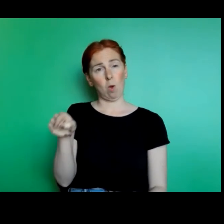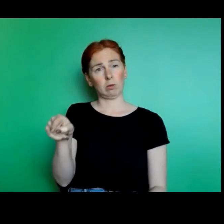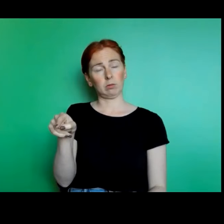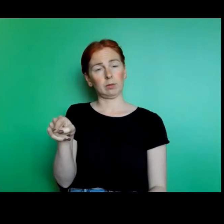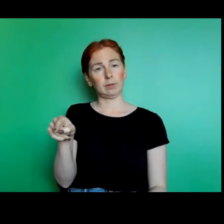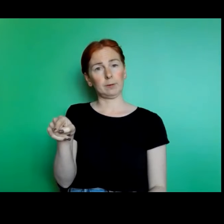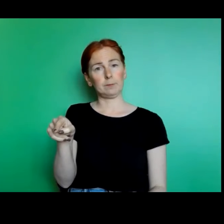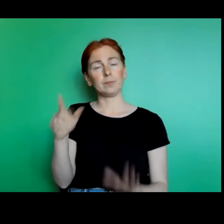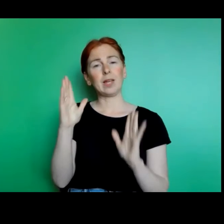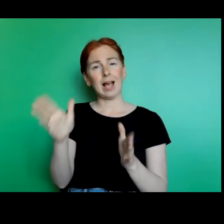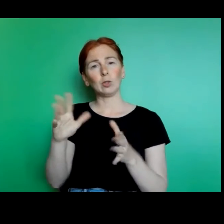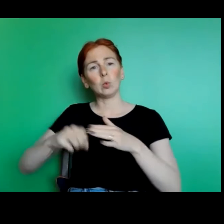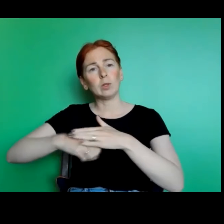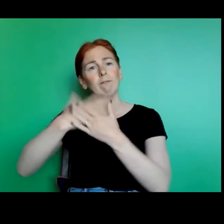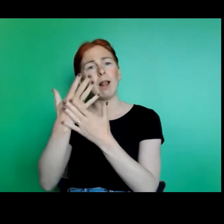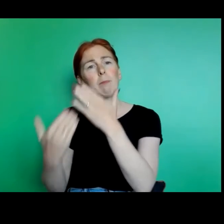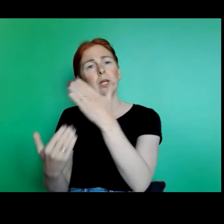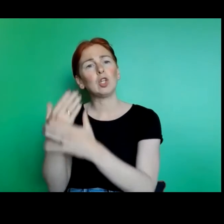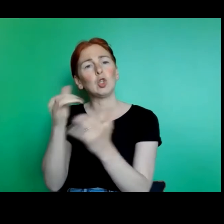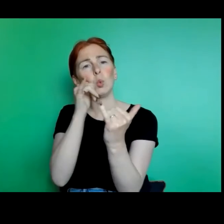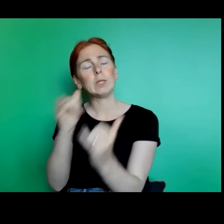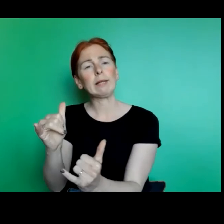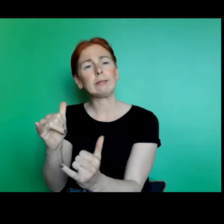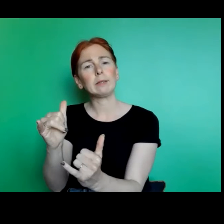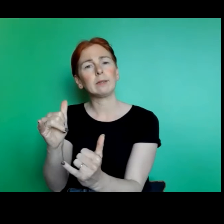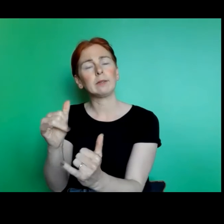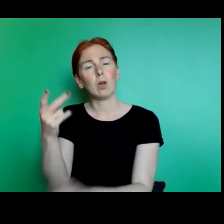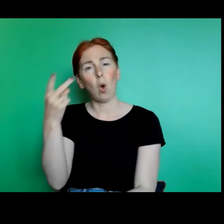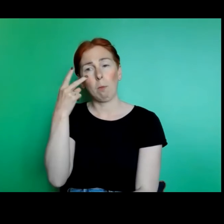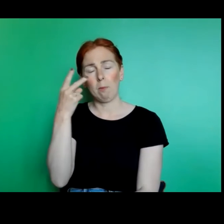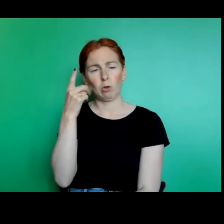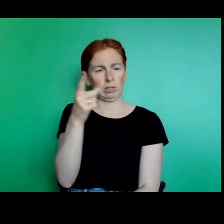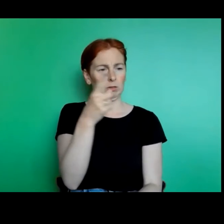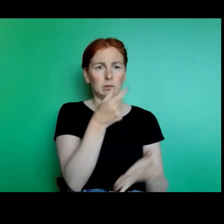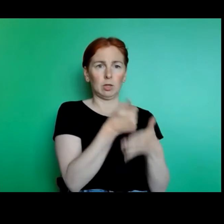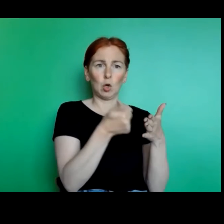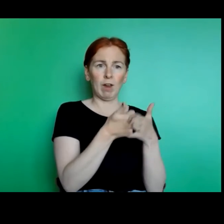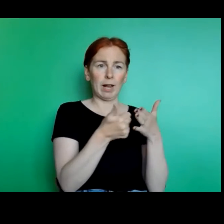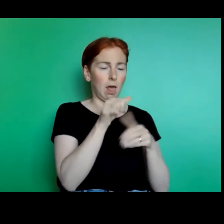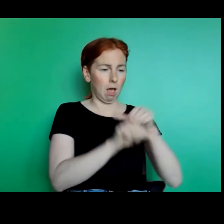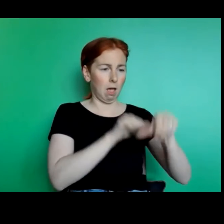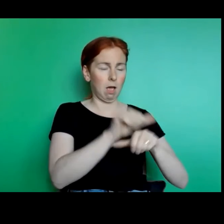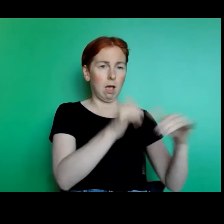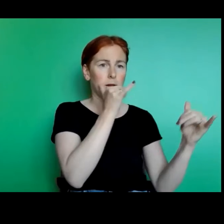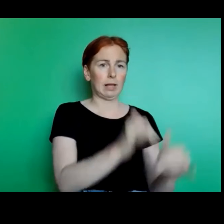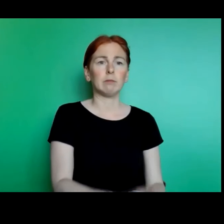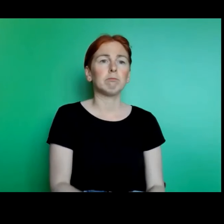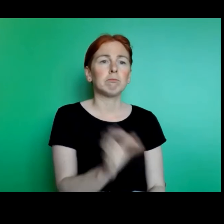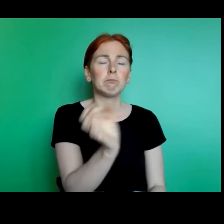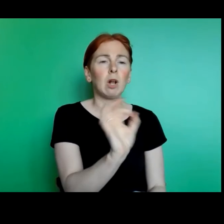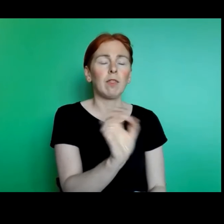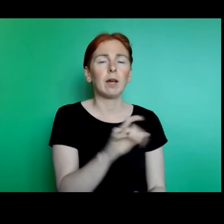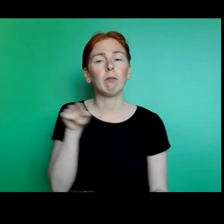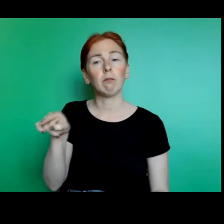that ophthalmologists didn't routinely do before, which is seeing how children navigate through a maze in dim lighting